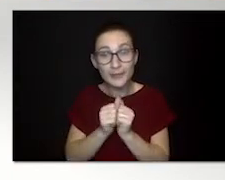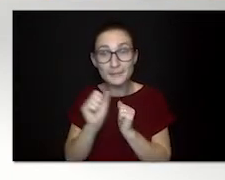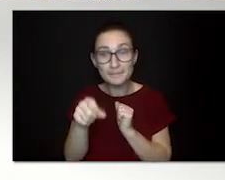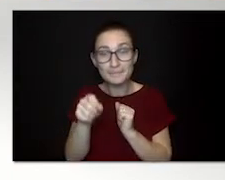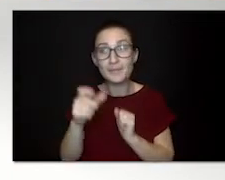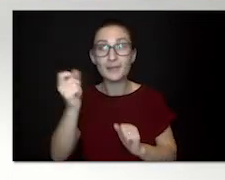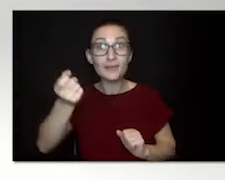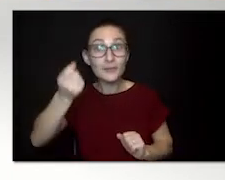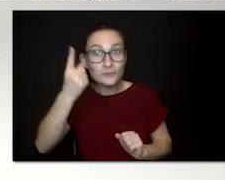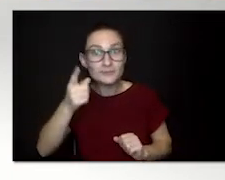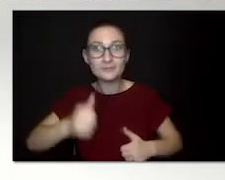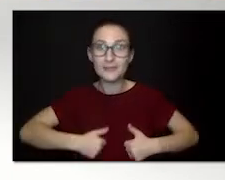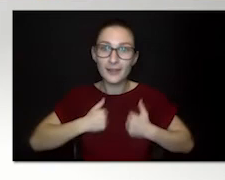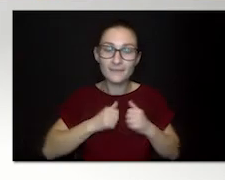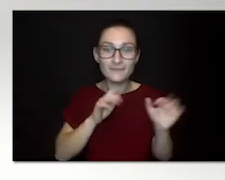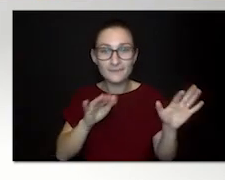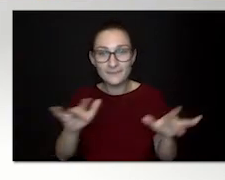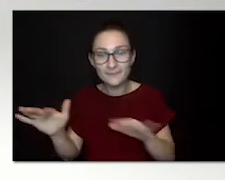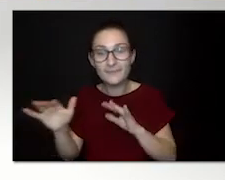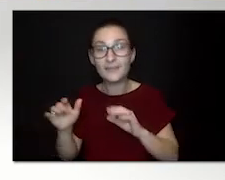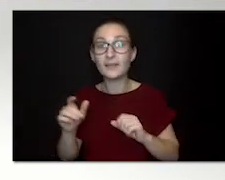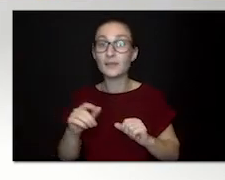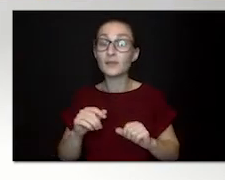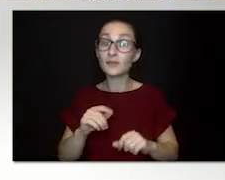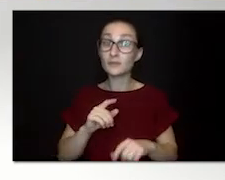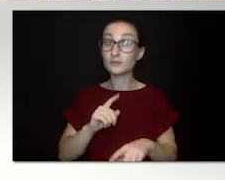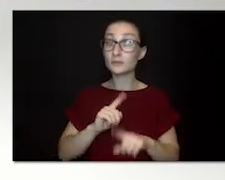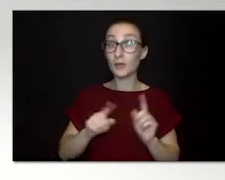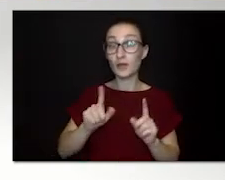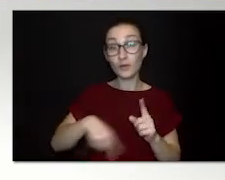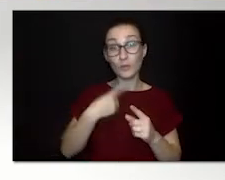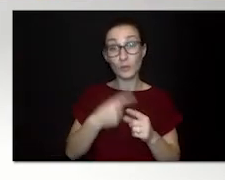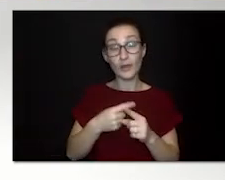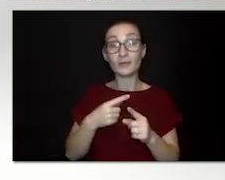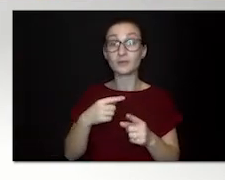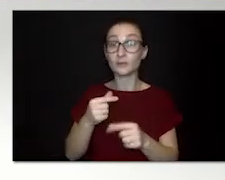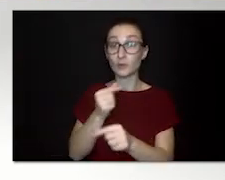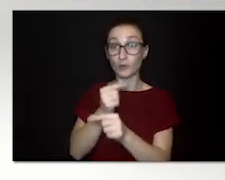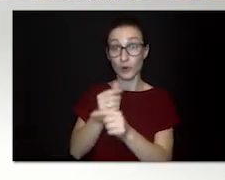on. One option that you have is even after you've been appointed guardian,